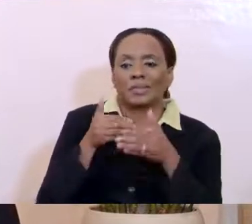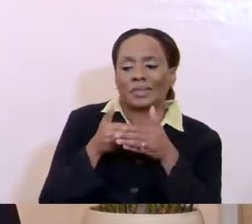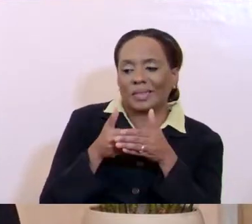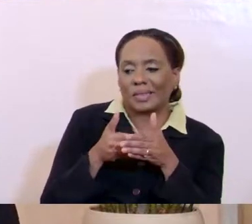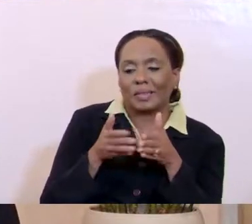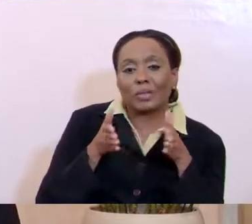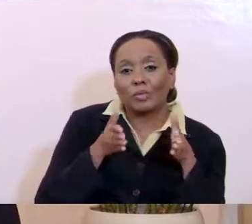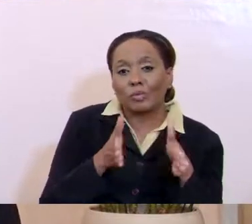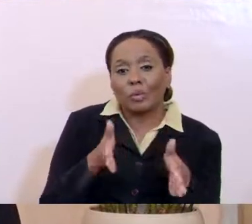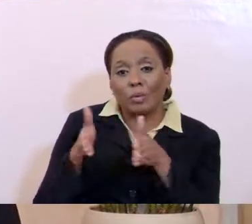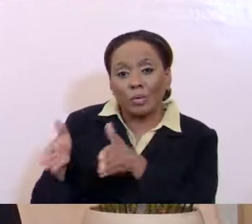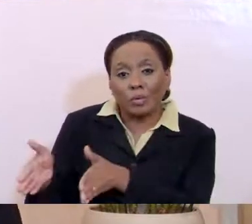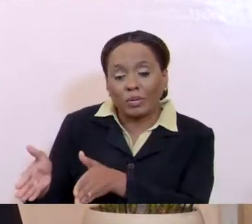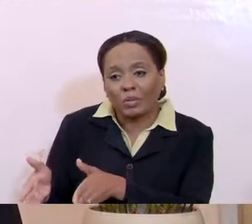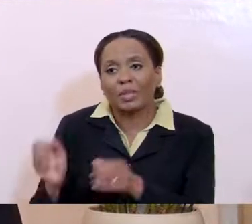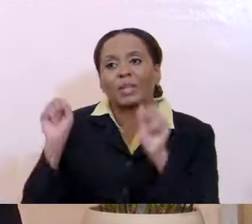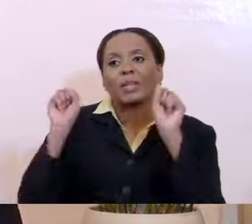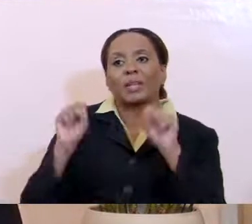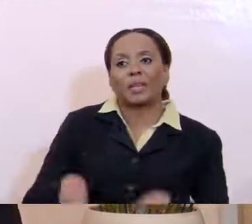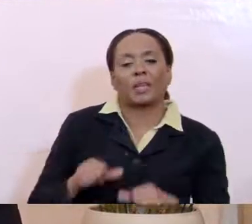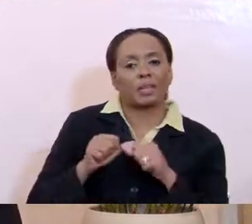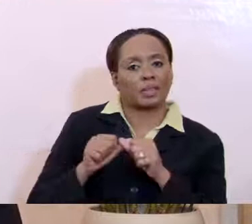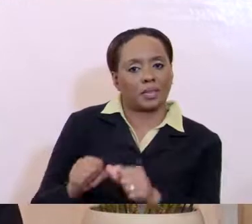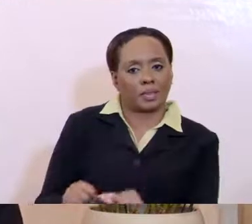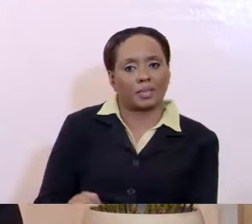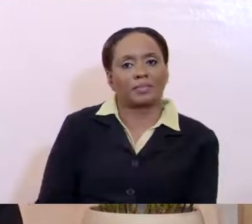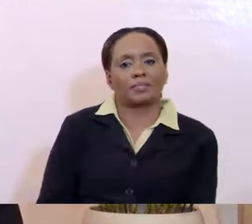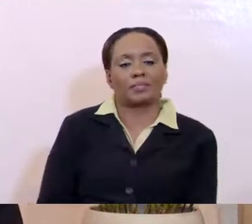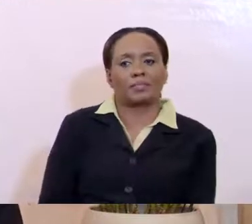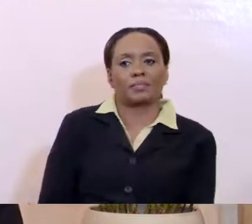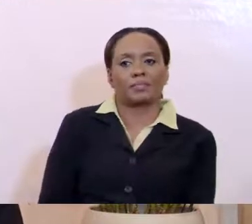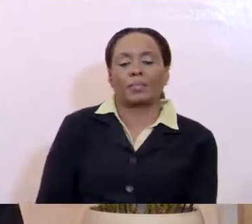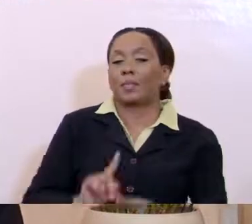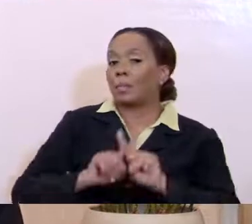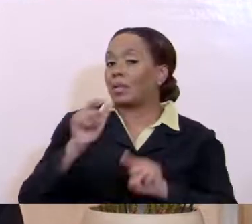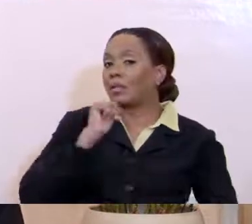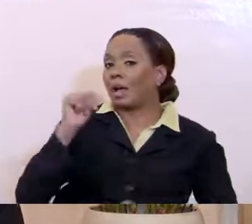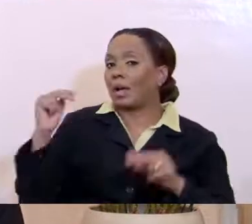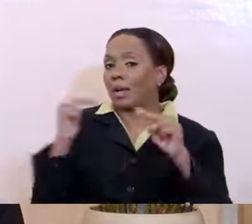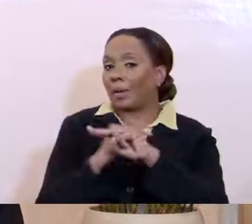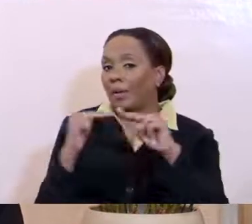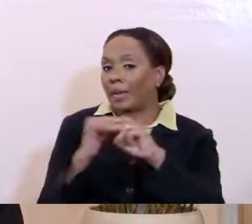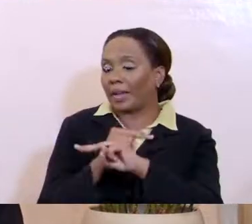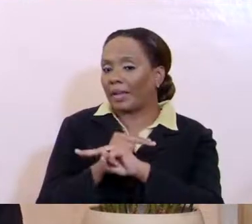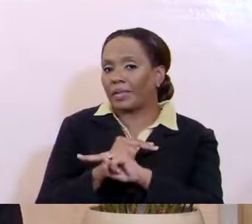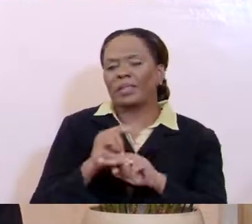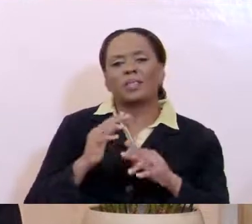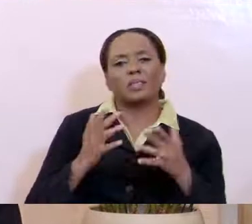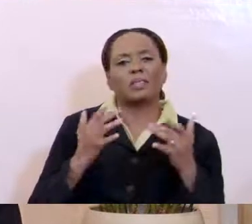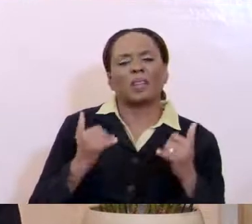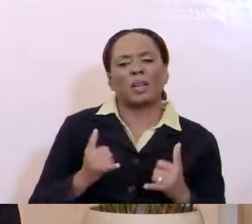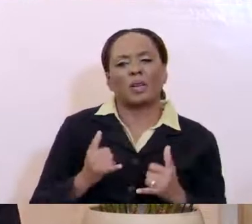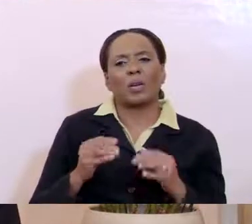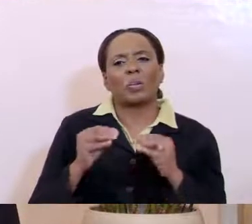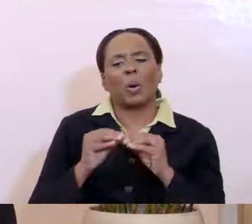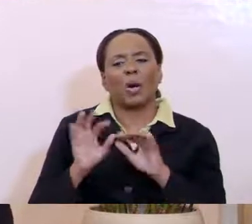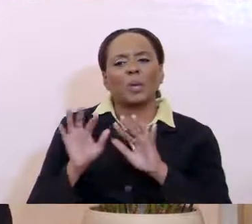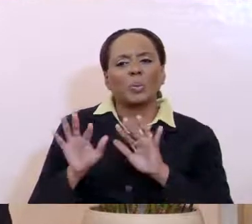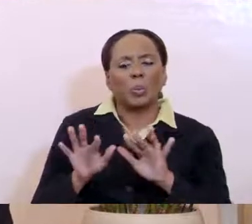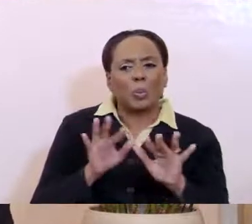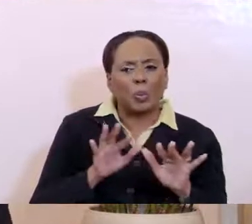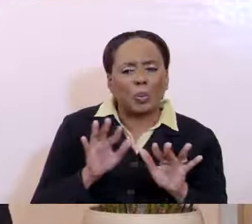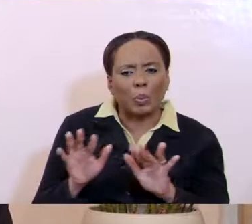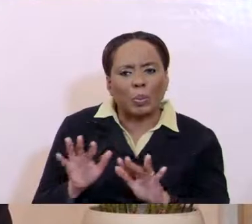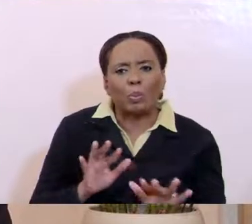be allowed to continue. So what we have is a gradual relaxation of various things that were